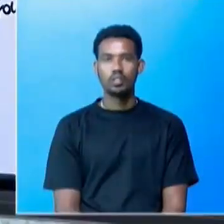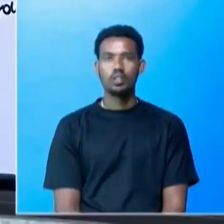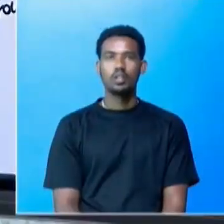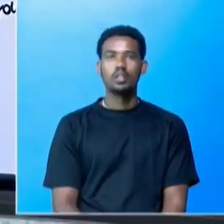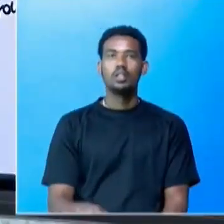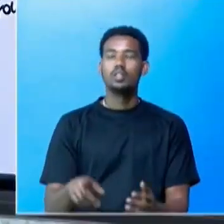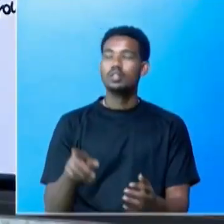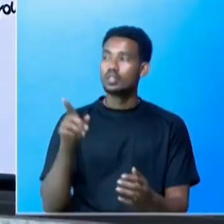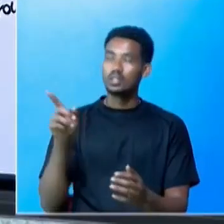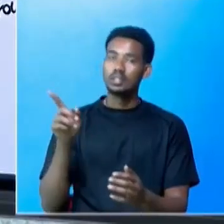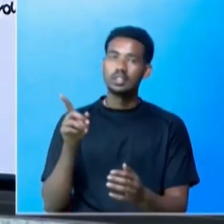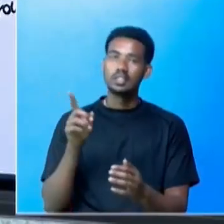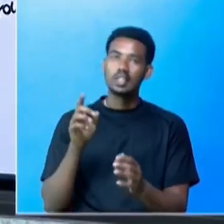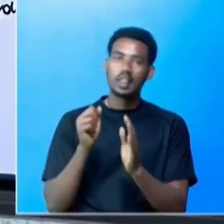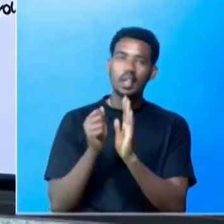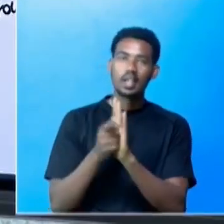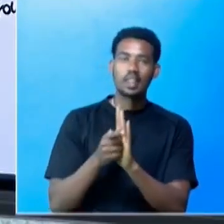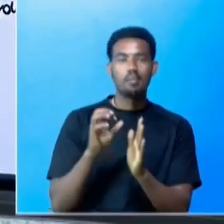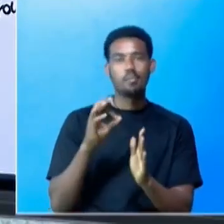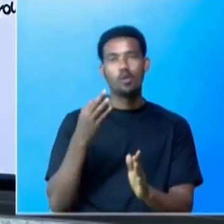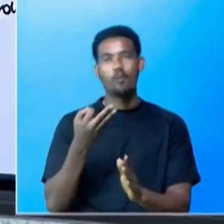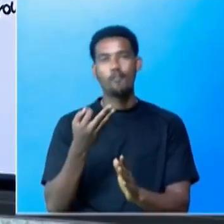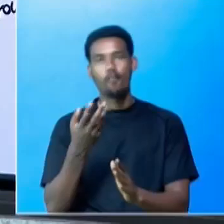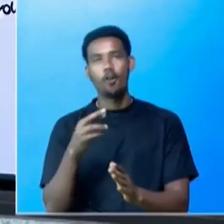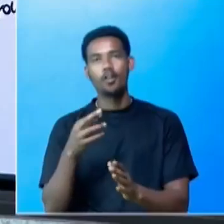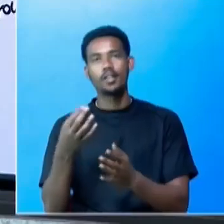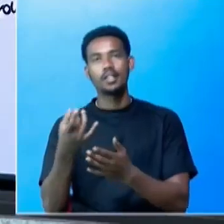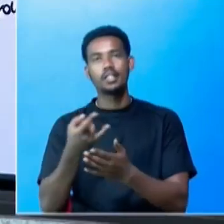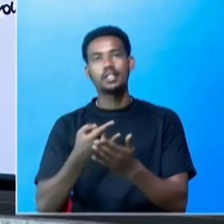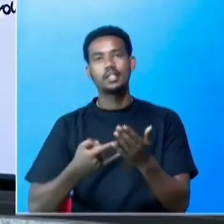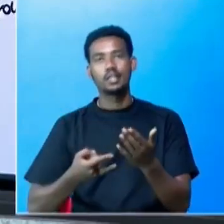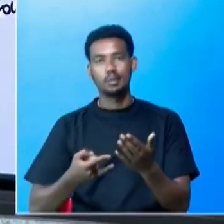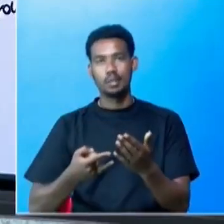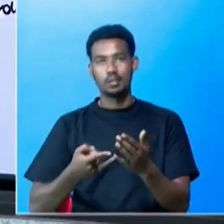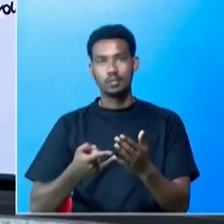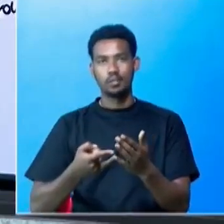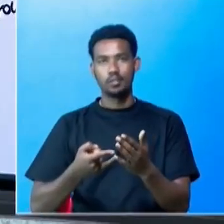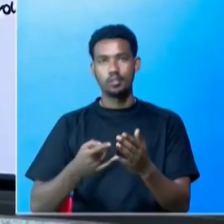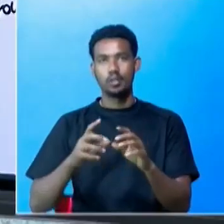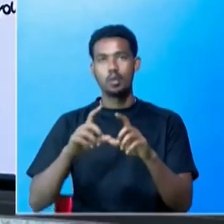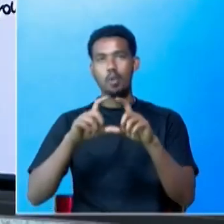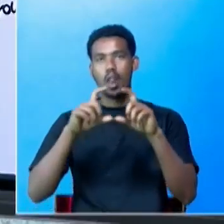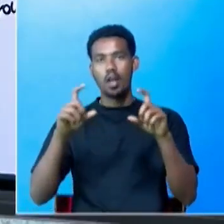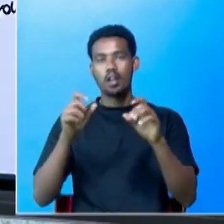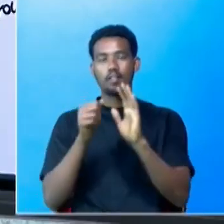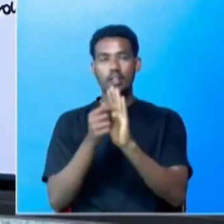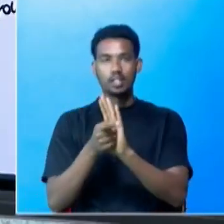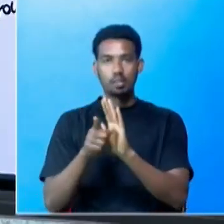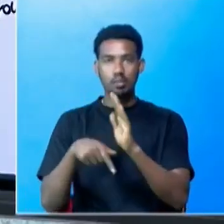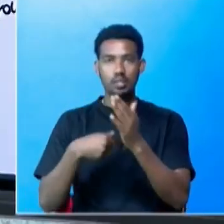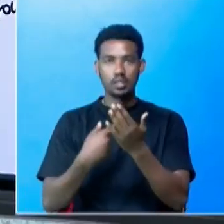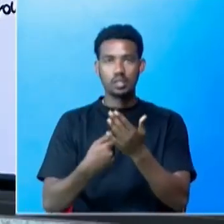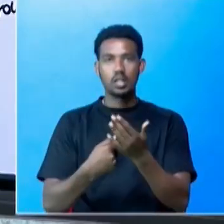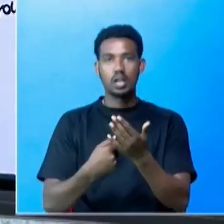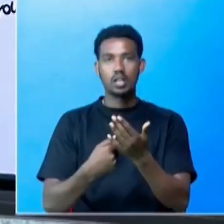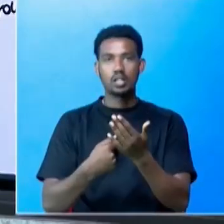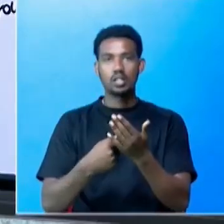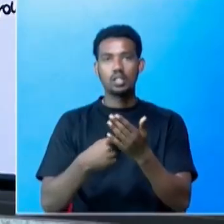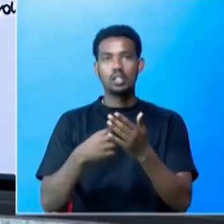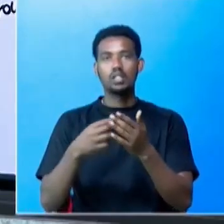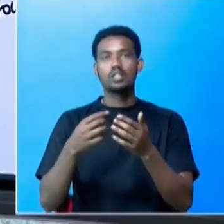is example of or descriptive paragraph examples, and these are sentences. Let us make